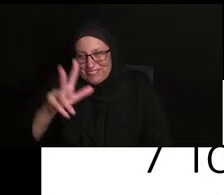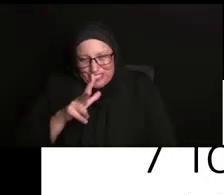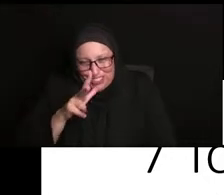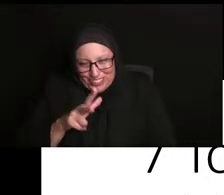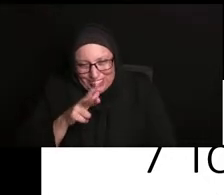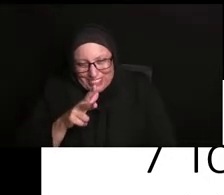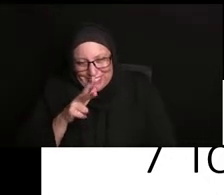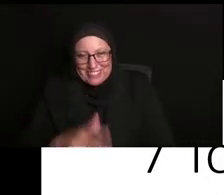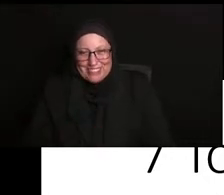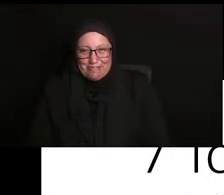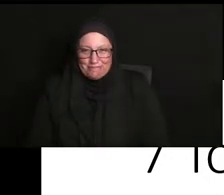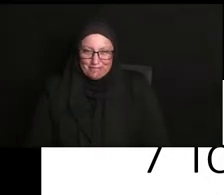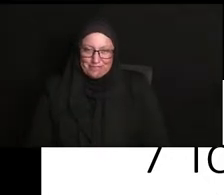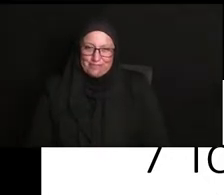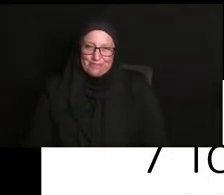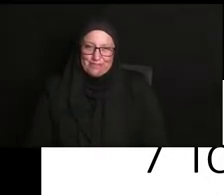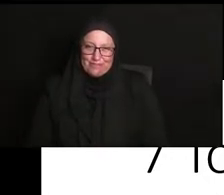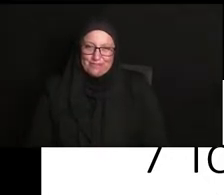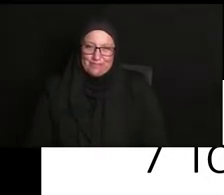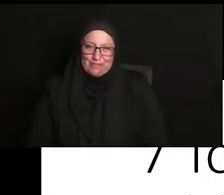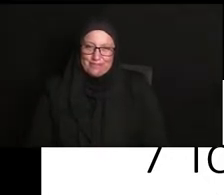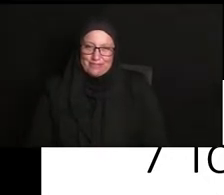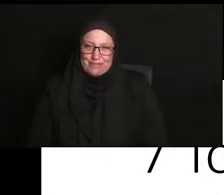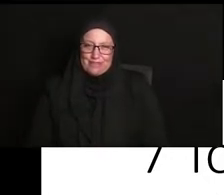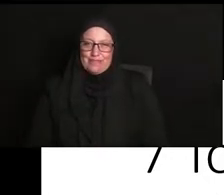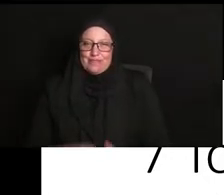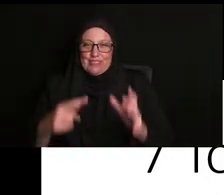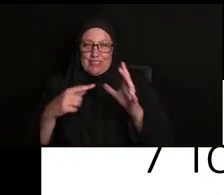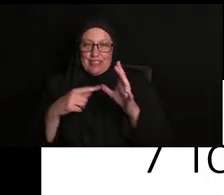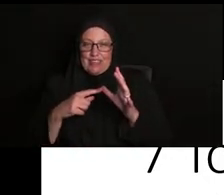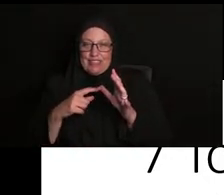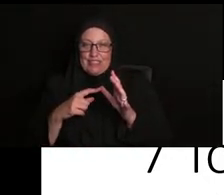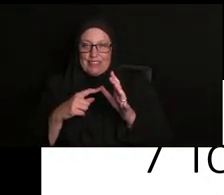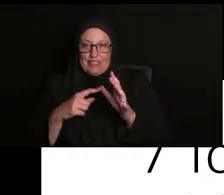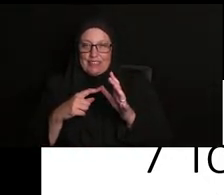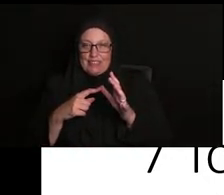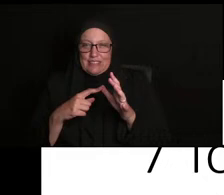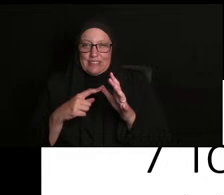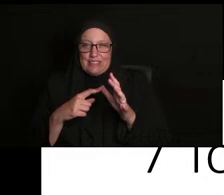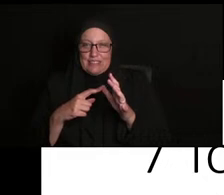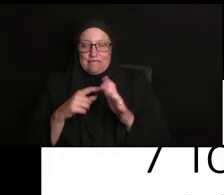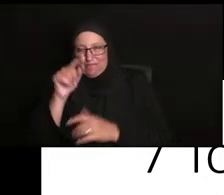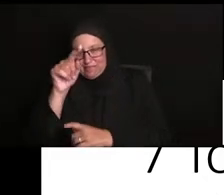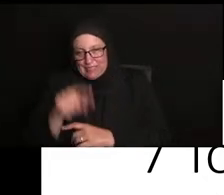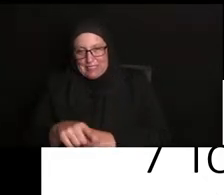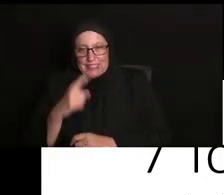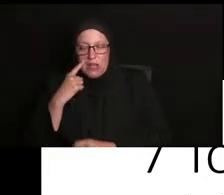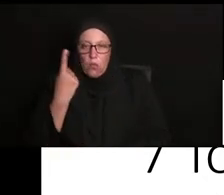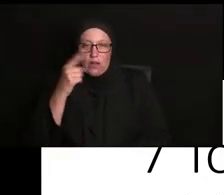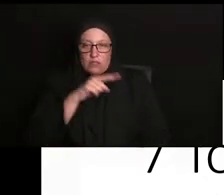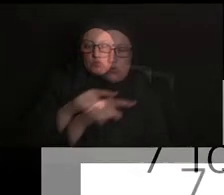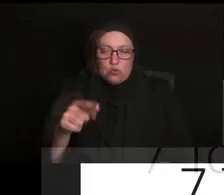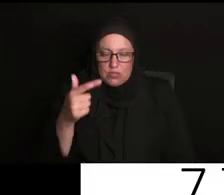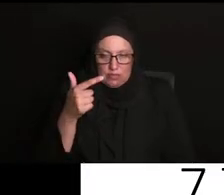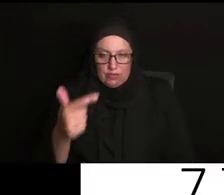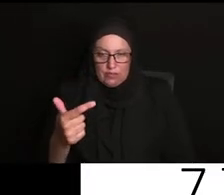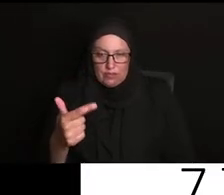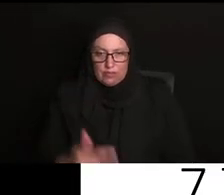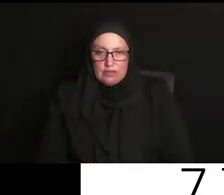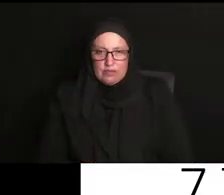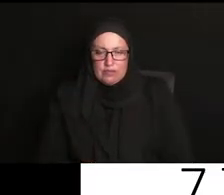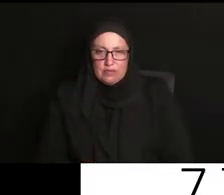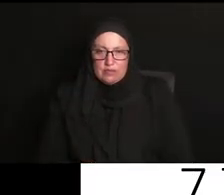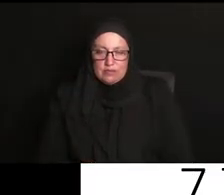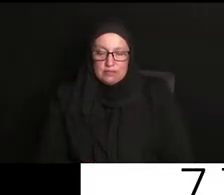The first is at-tadhakkur, at-tafakkur, at-tawakkul, at-tasabbur,